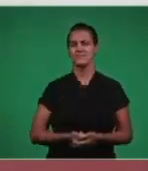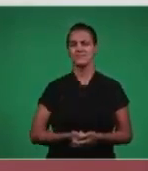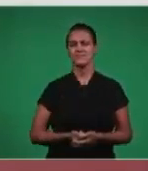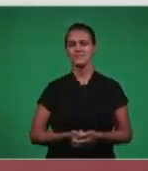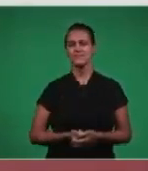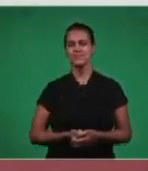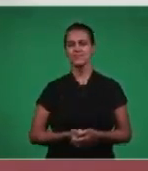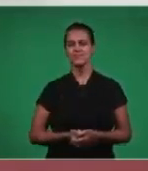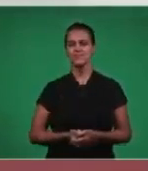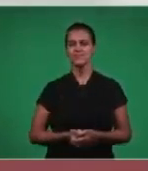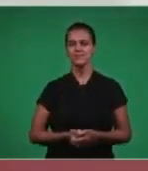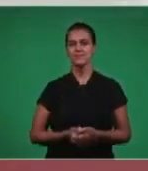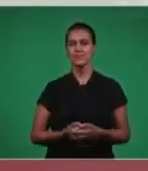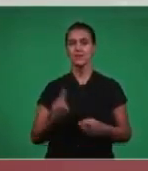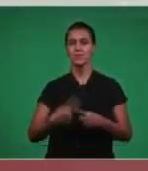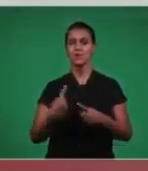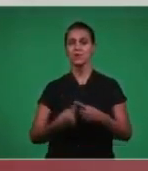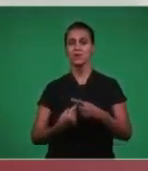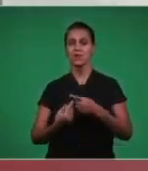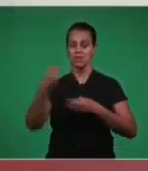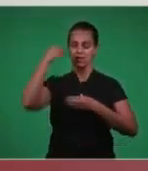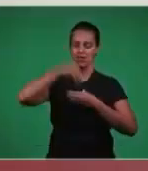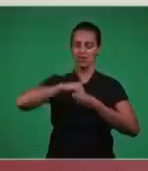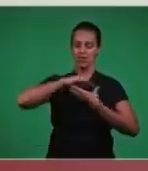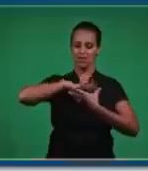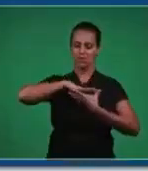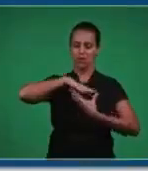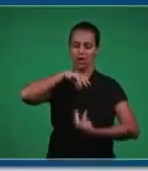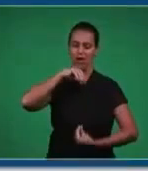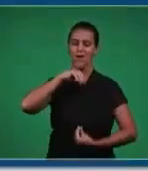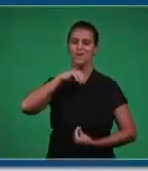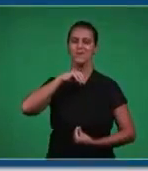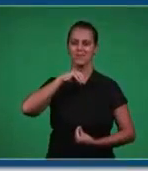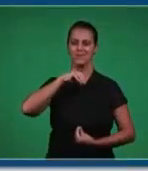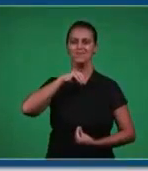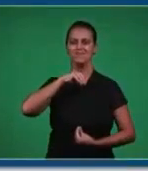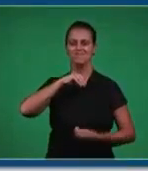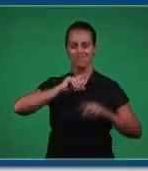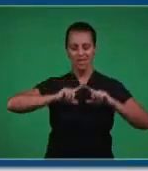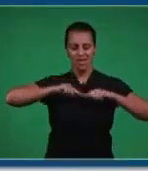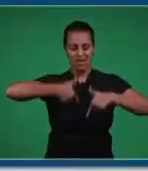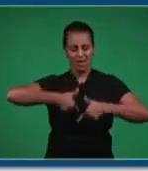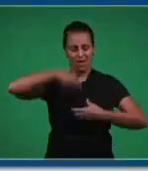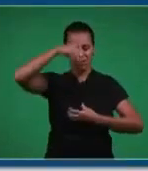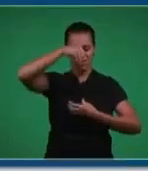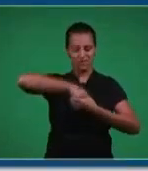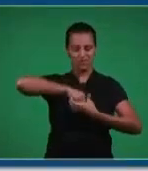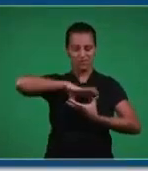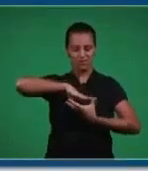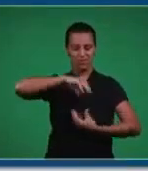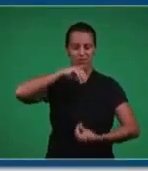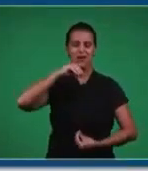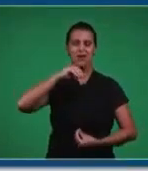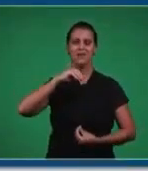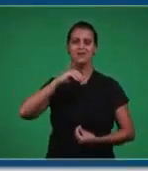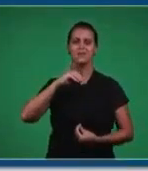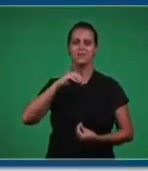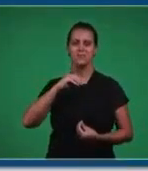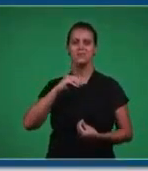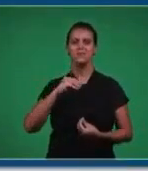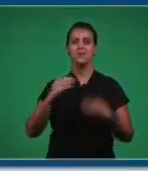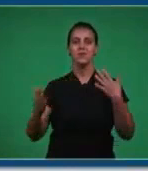understand. Impenetrated between the division, the soul, the spirit, and the bone marrow, the joints and the bone marrow.